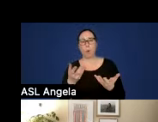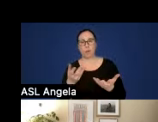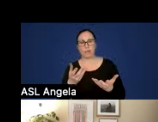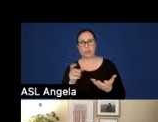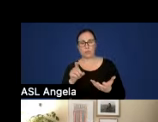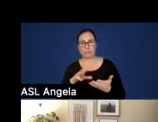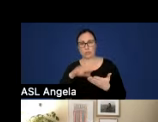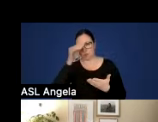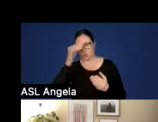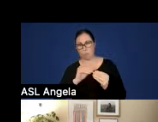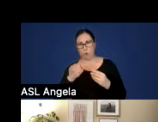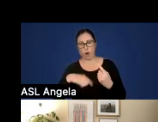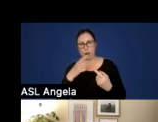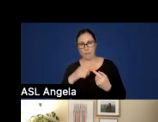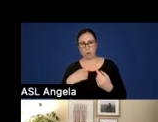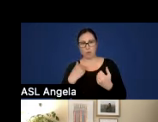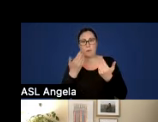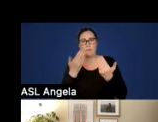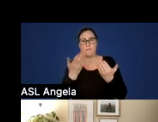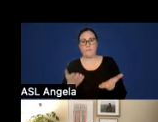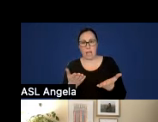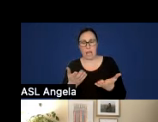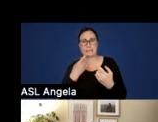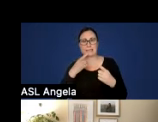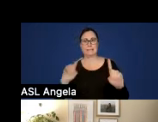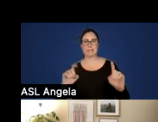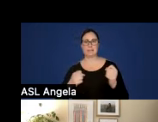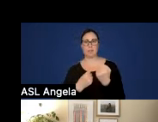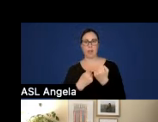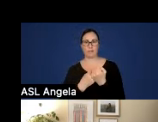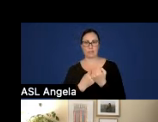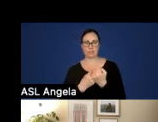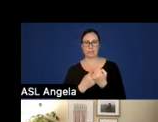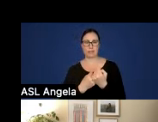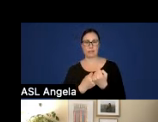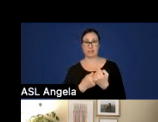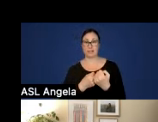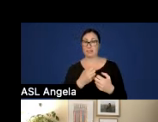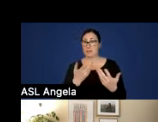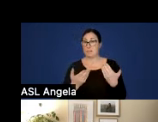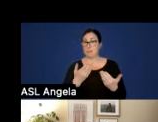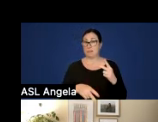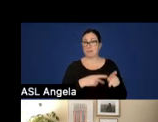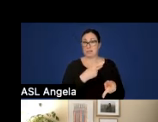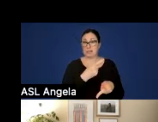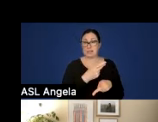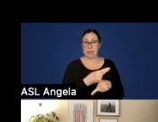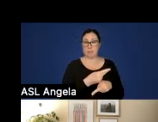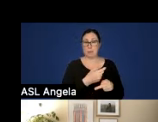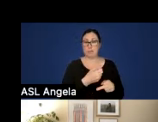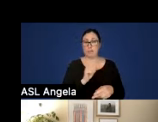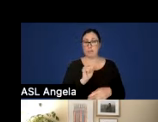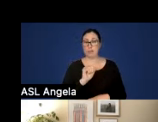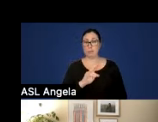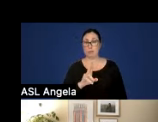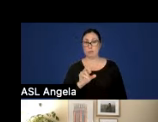more effective advocacy? Maybe there was a type of abuse that came up and you're thinking, I have never considered that as sexual